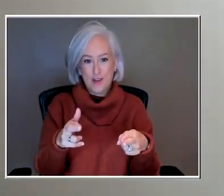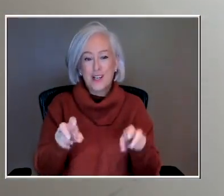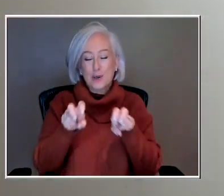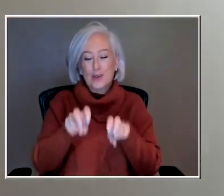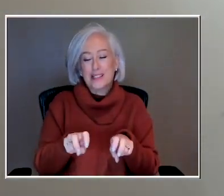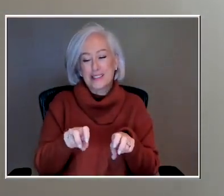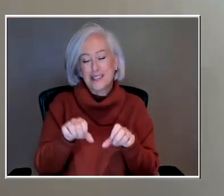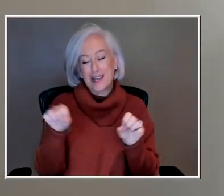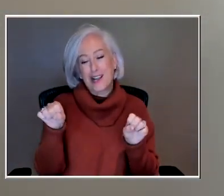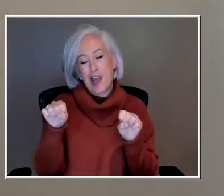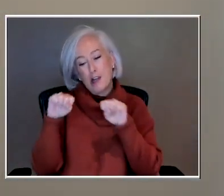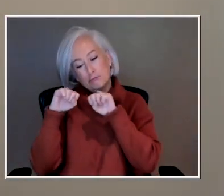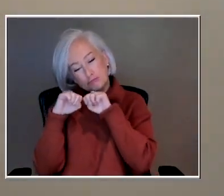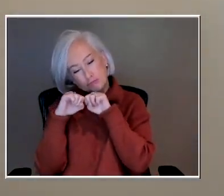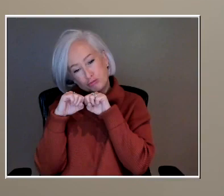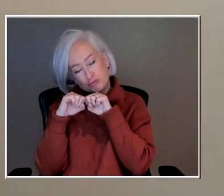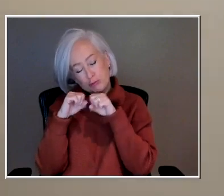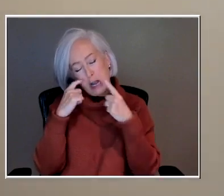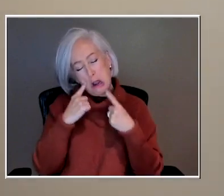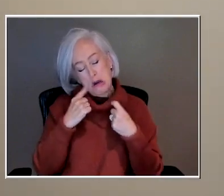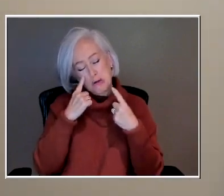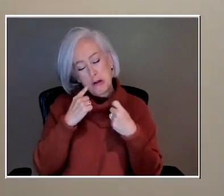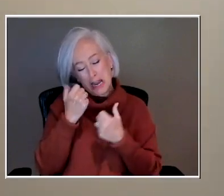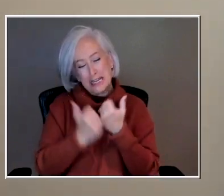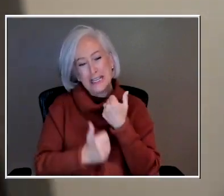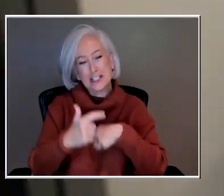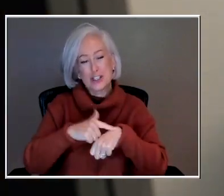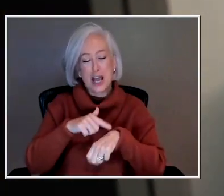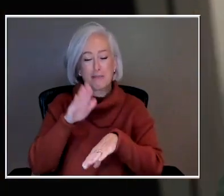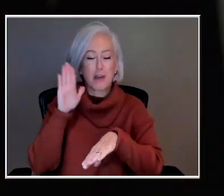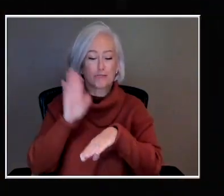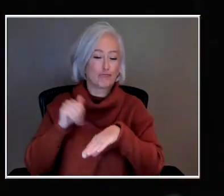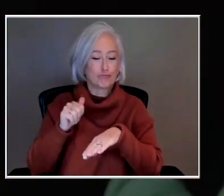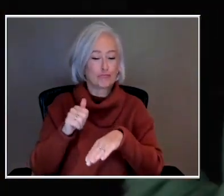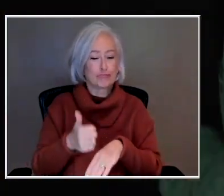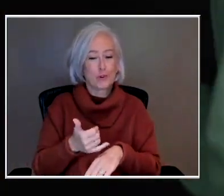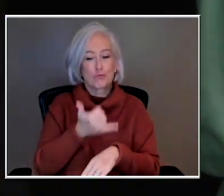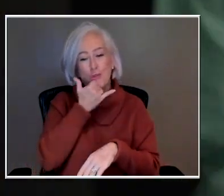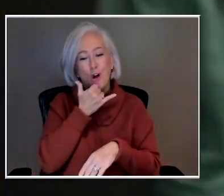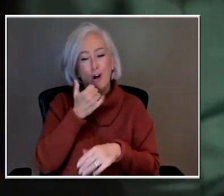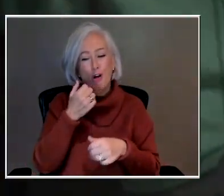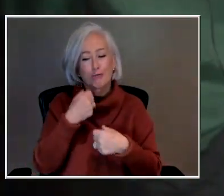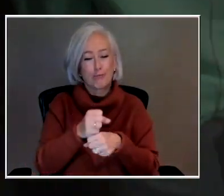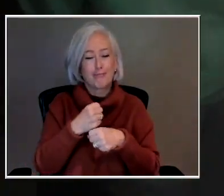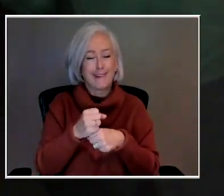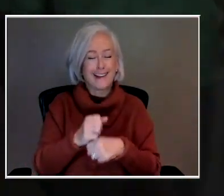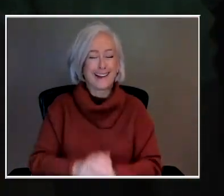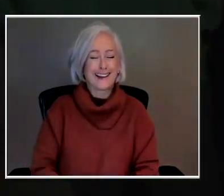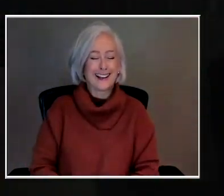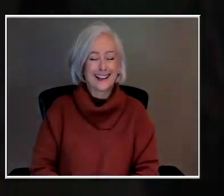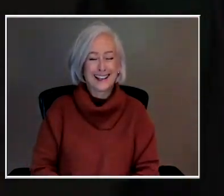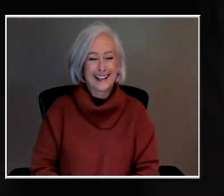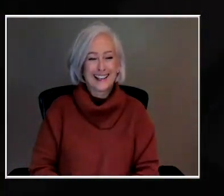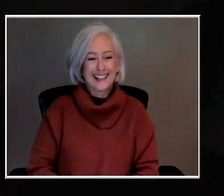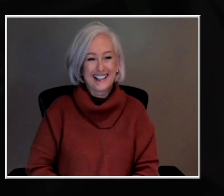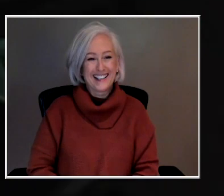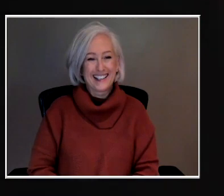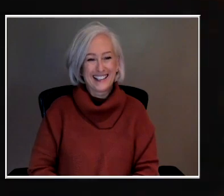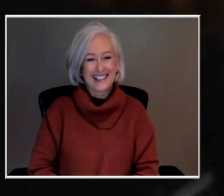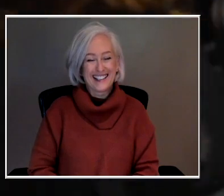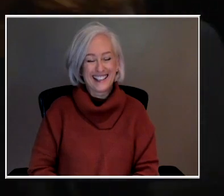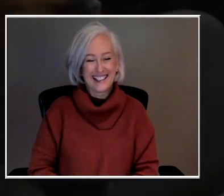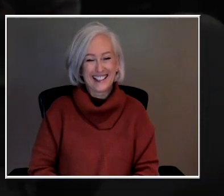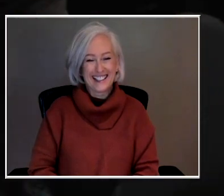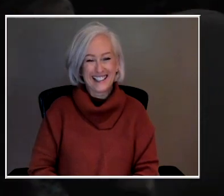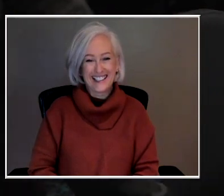single time I'm called out in film. Make a lot of small comments on the side. Yes. But this, I wonder if